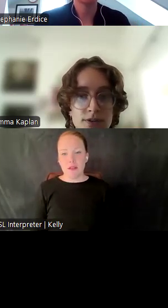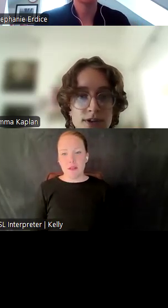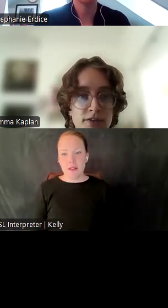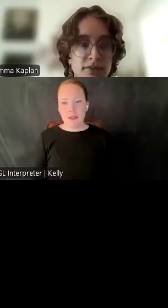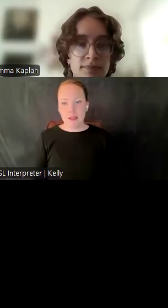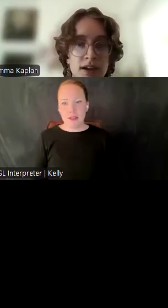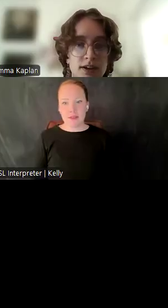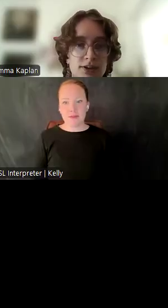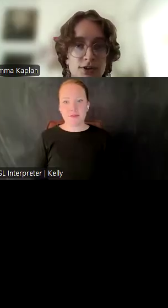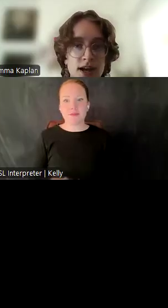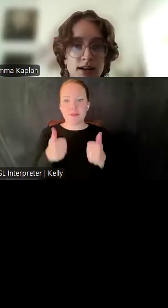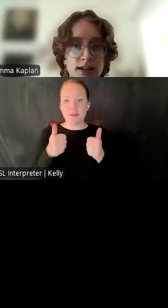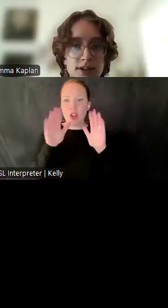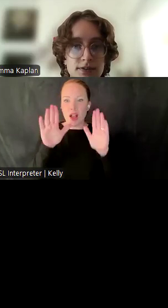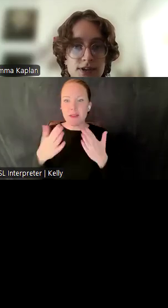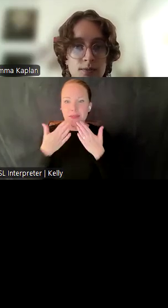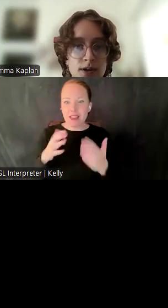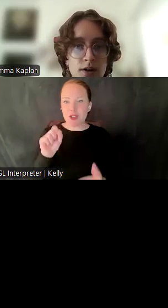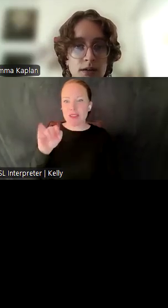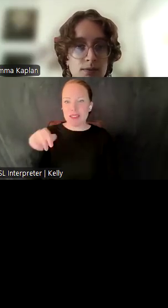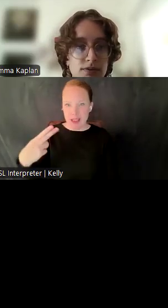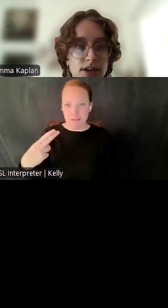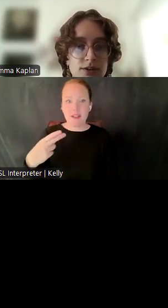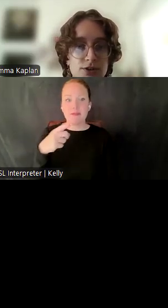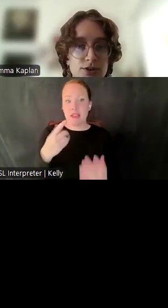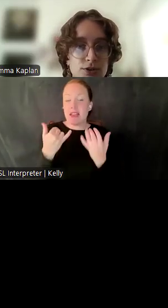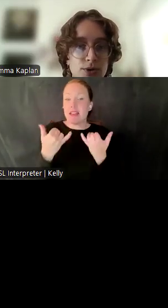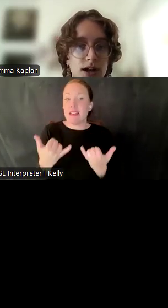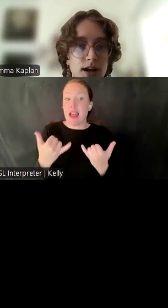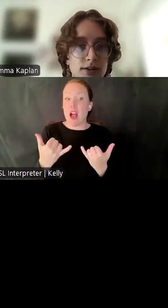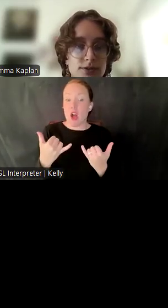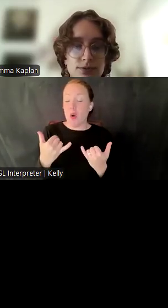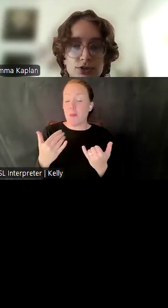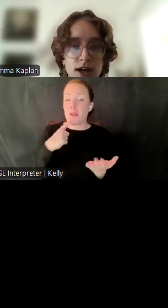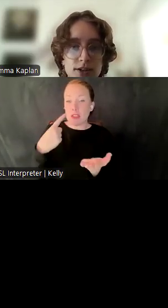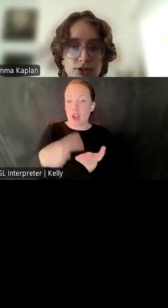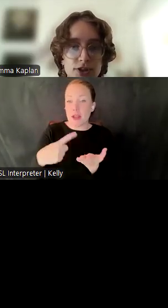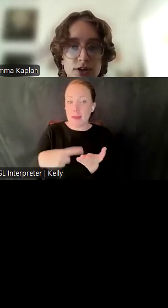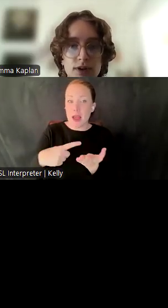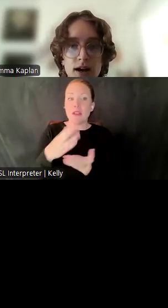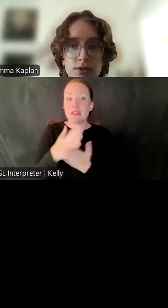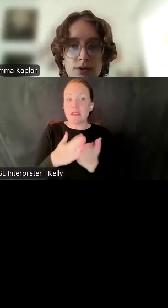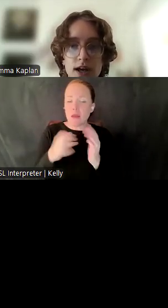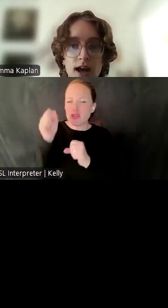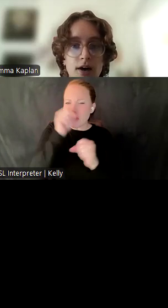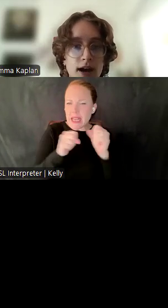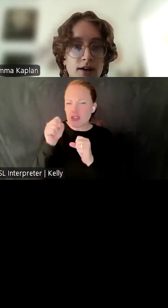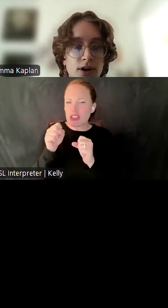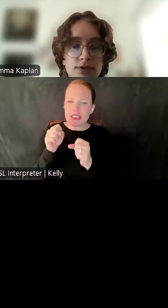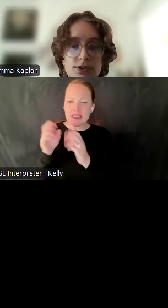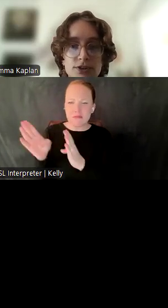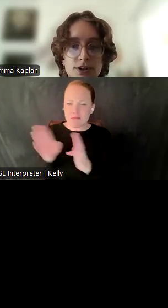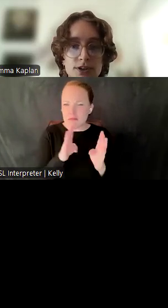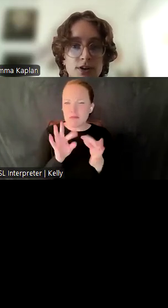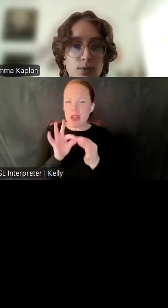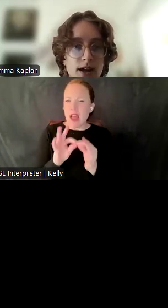Awesome. Thank you, Steph. So yeah, like Steph said, we're now going to be moving into kind of some strategy around how to